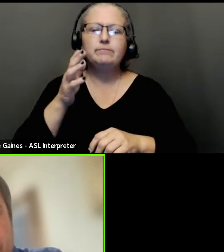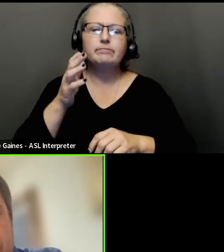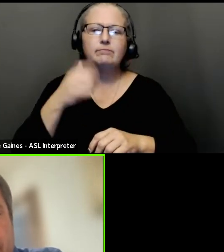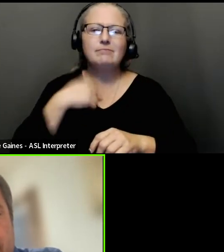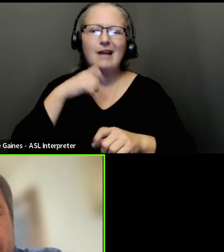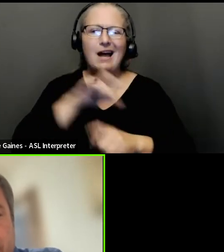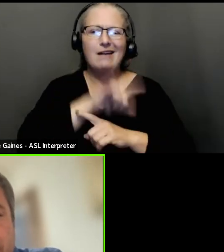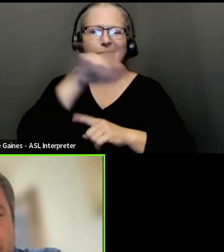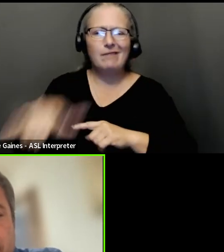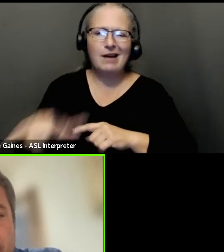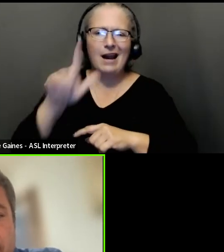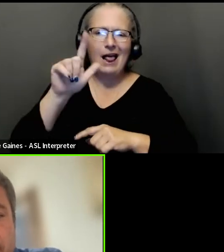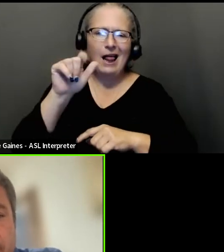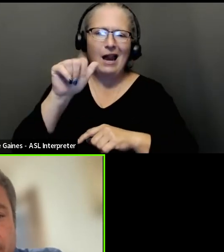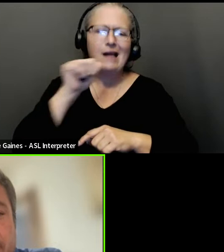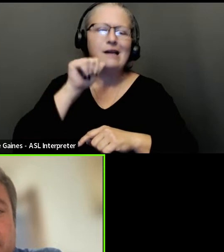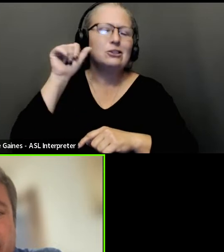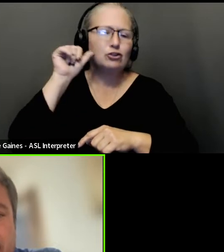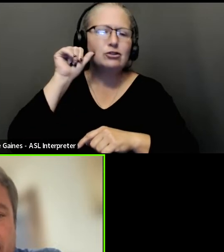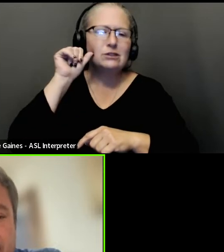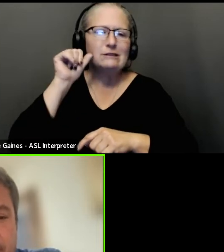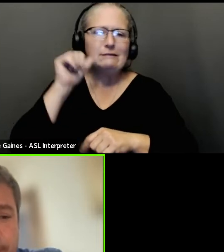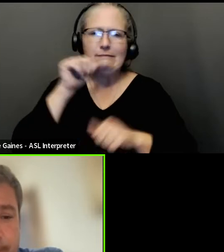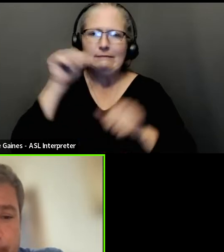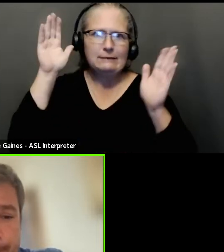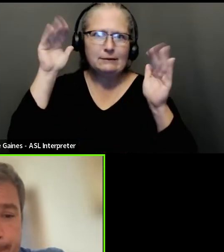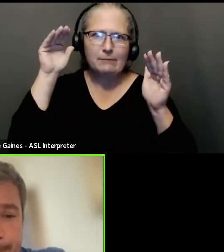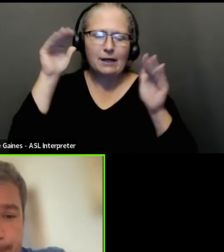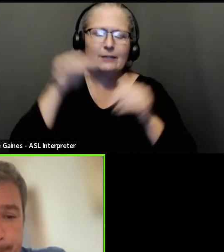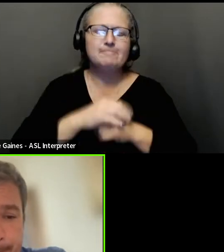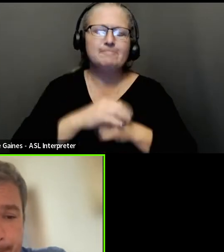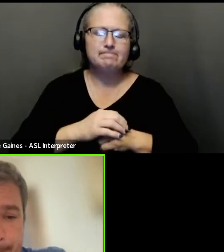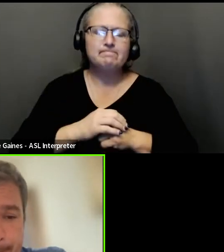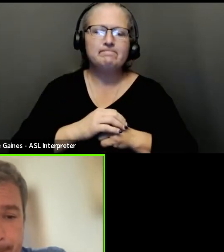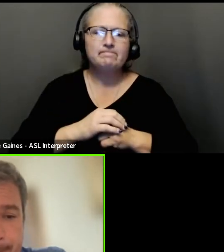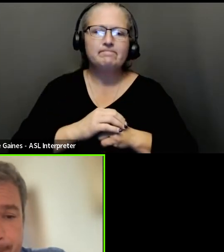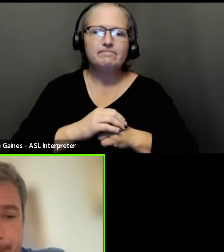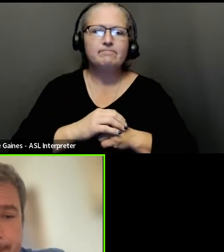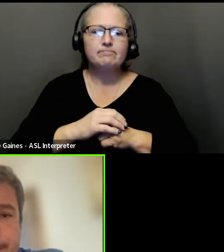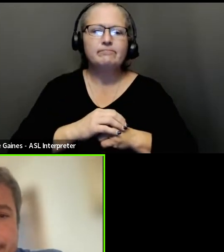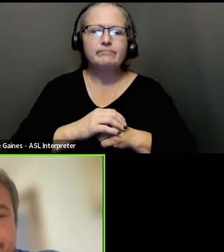fly down to LA yesterday unexpectedly. So.